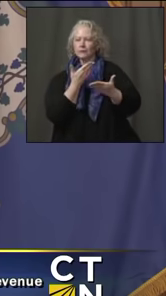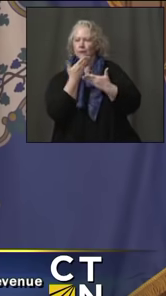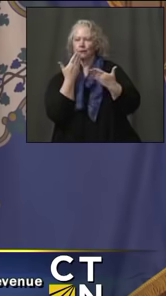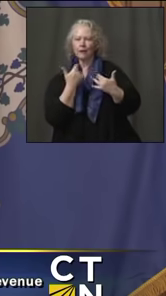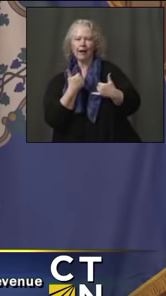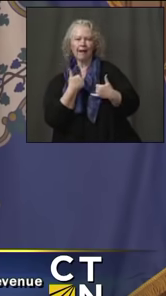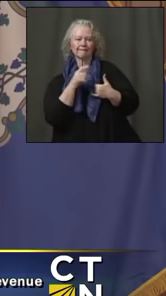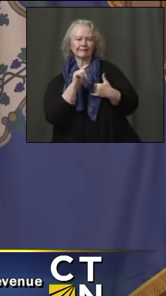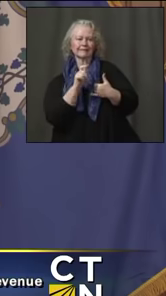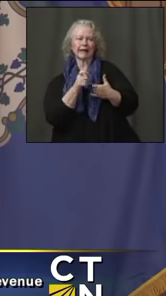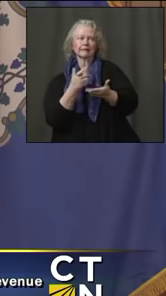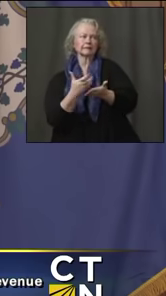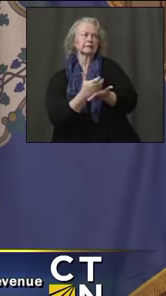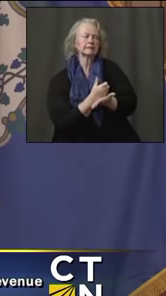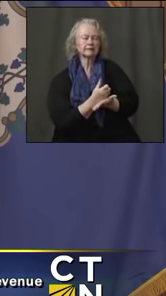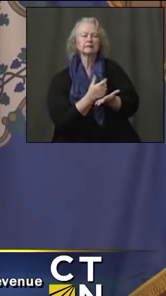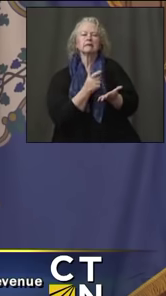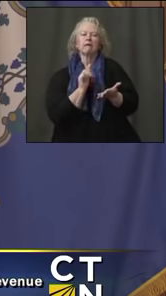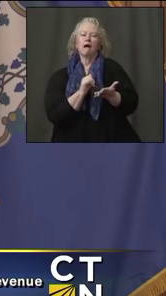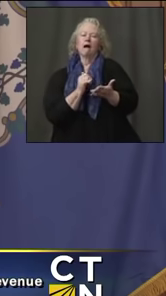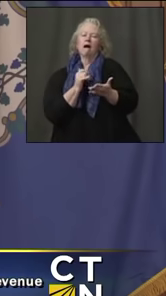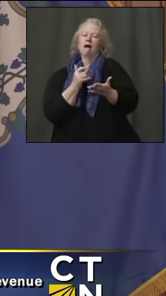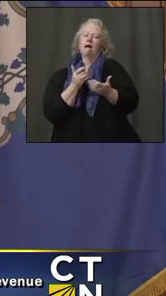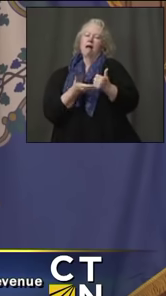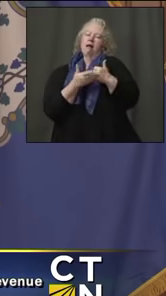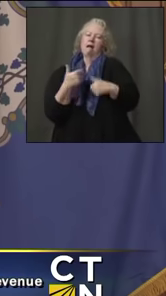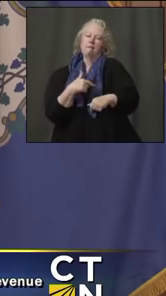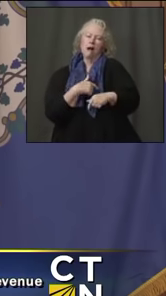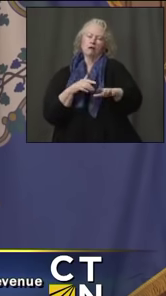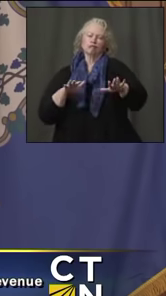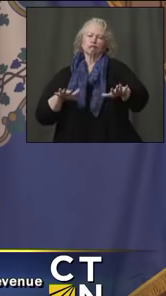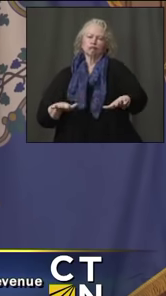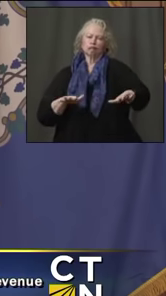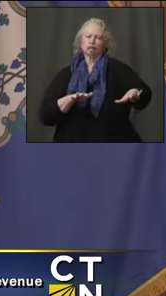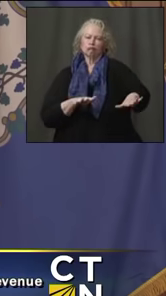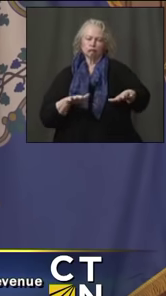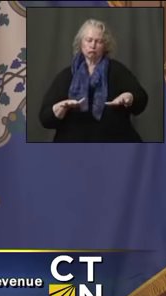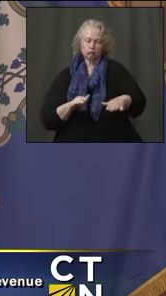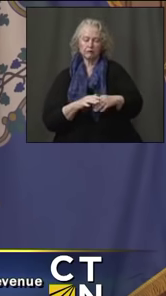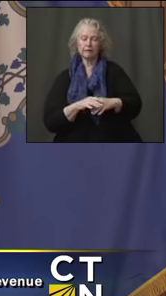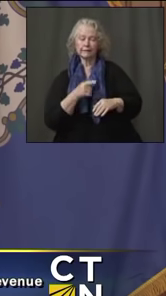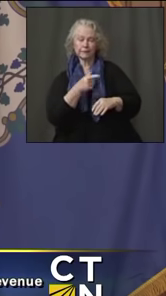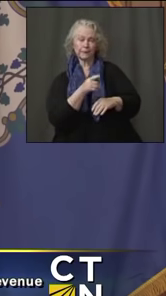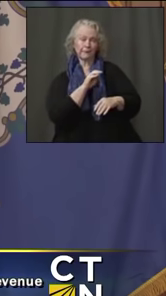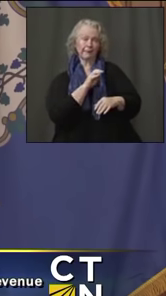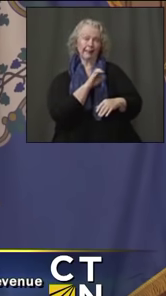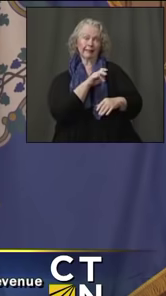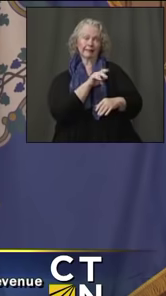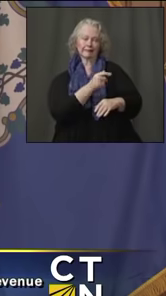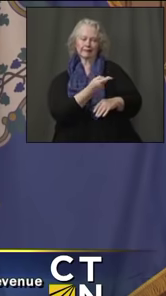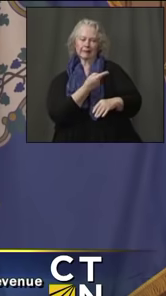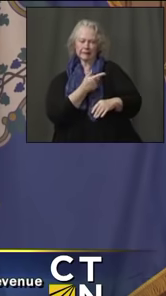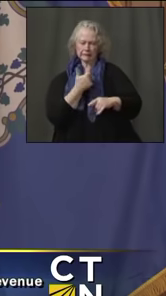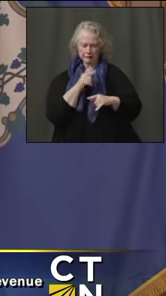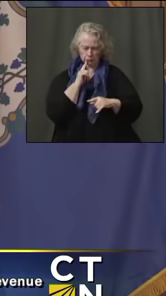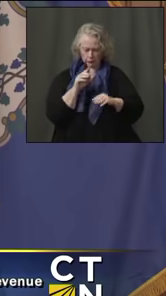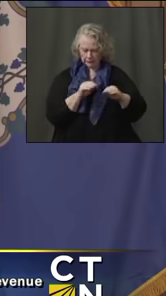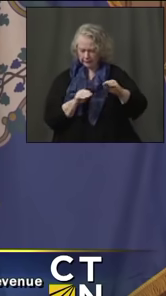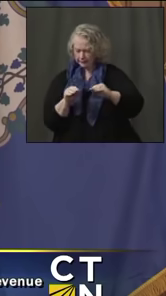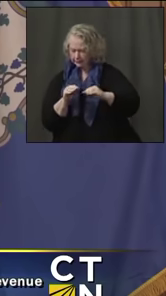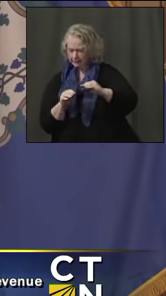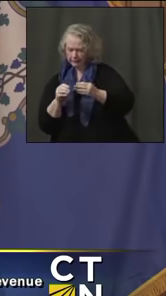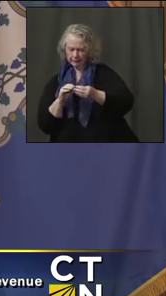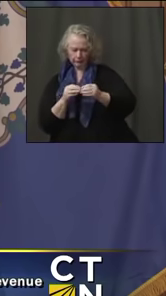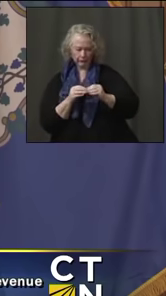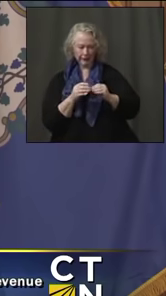of a breathing room as well. And what Melissa and I are trying to do with these numbers now is to do everything we can to make sure that